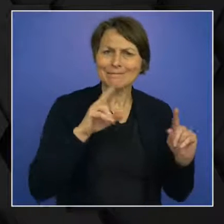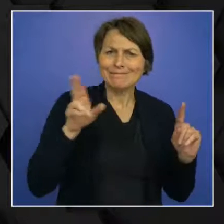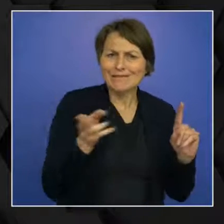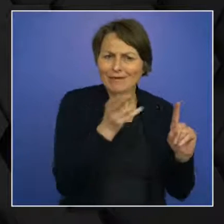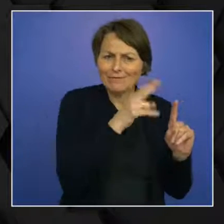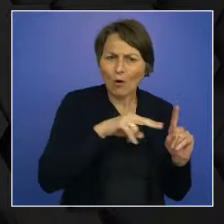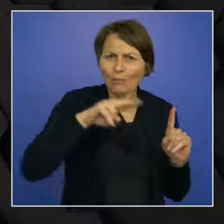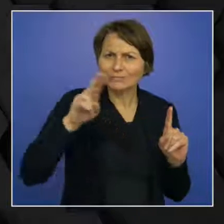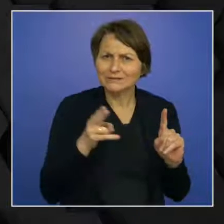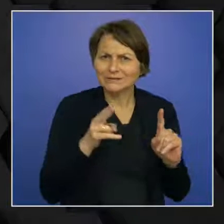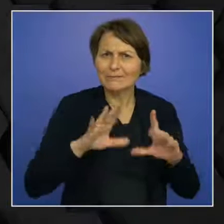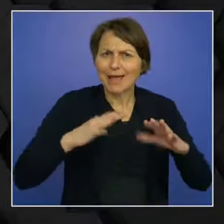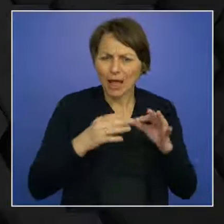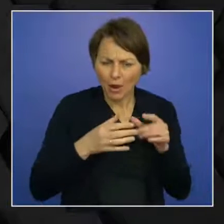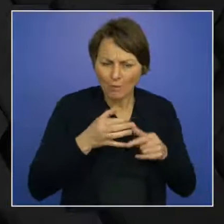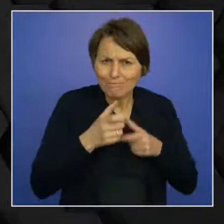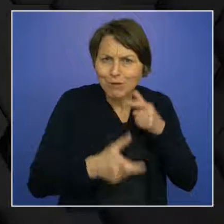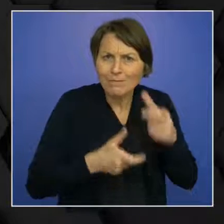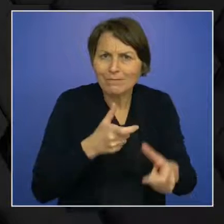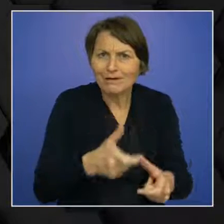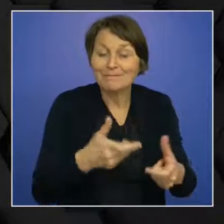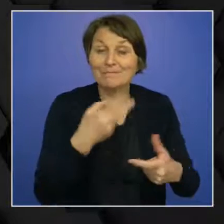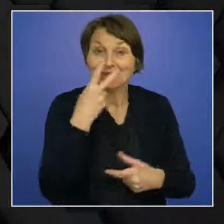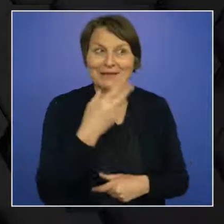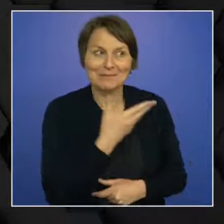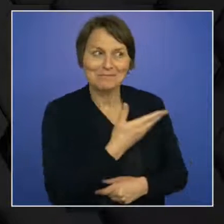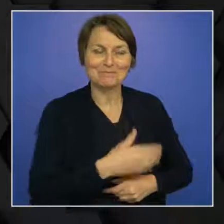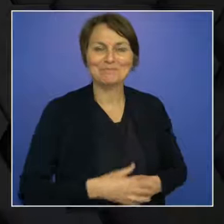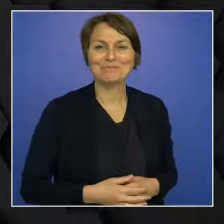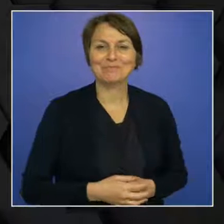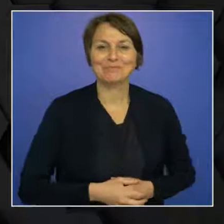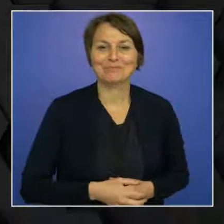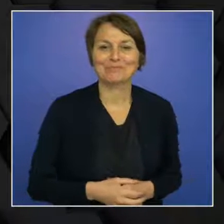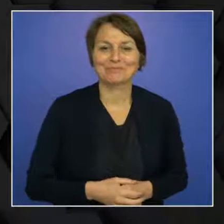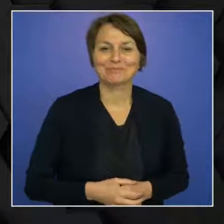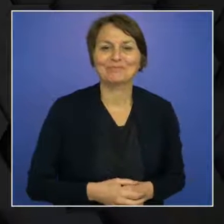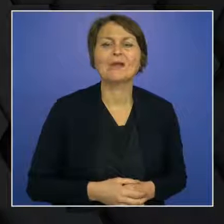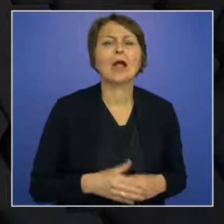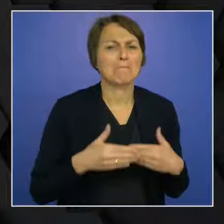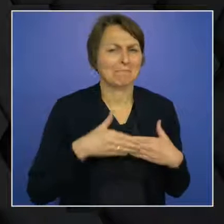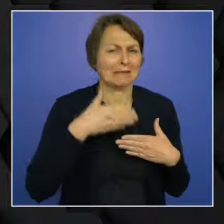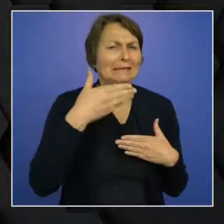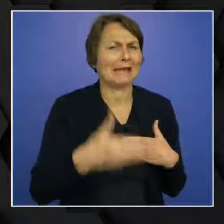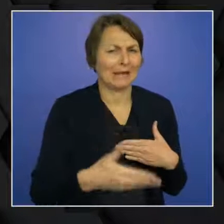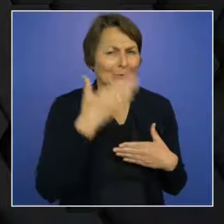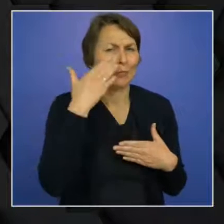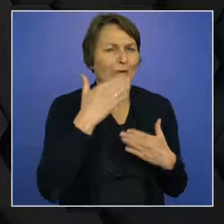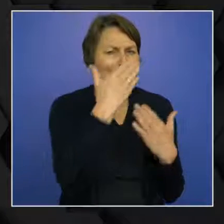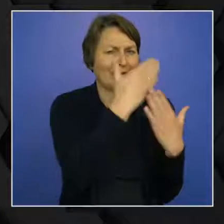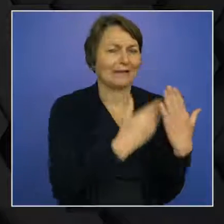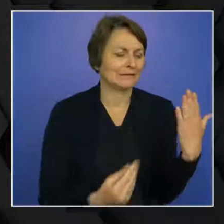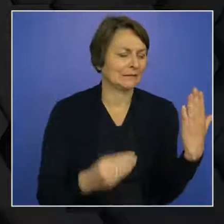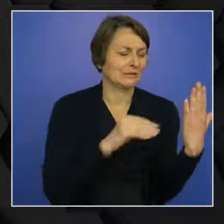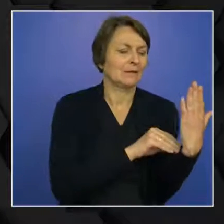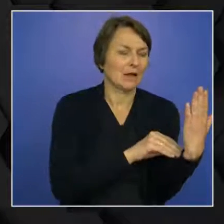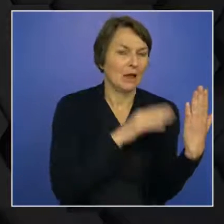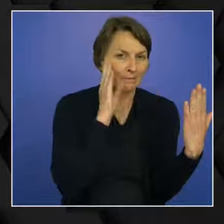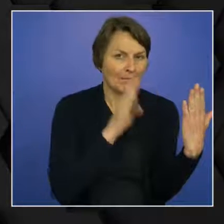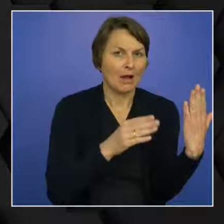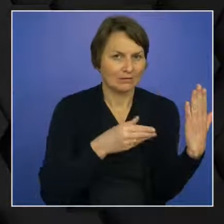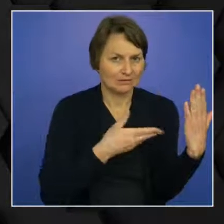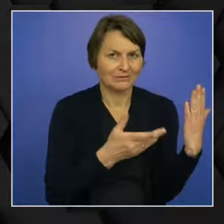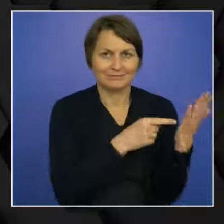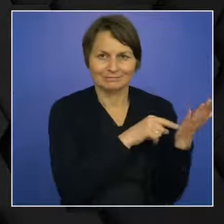time. Okay. We definitely should. Goes on the list of things to do at the end. Exactly. Yes, but also